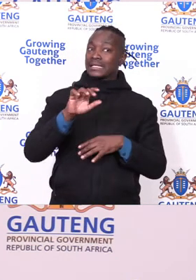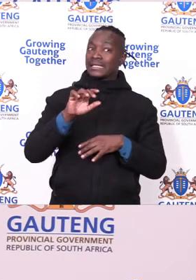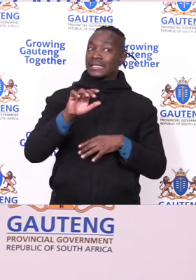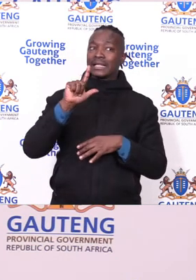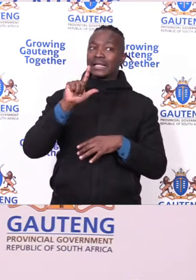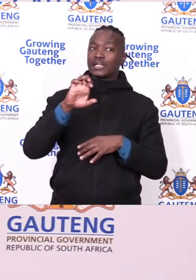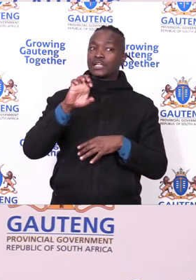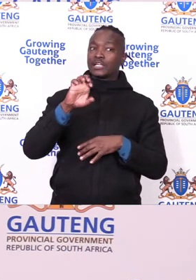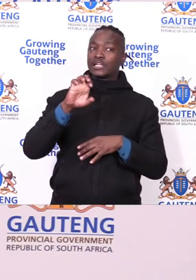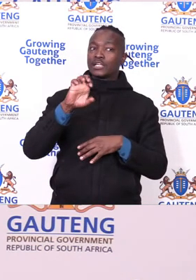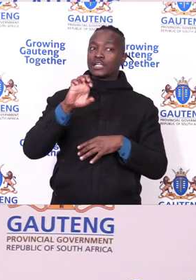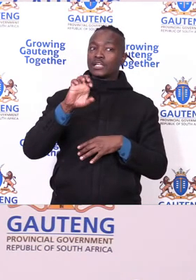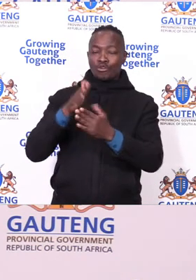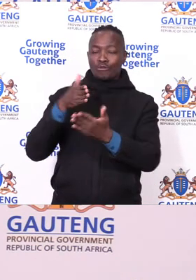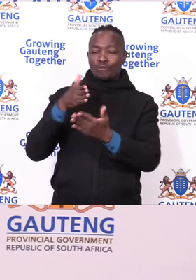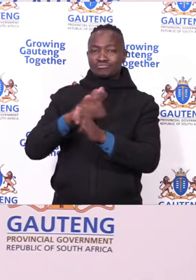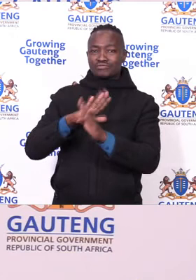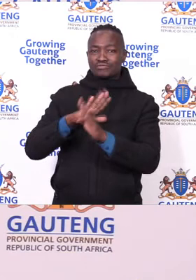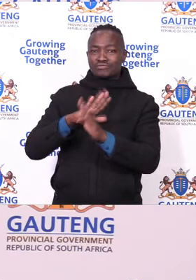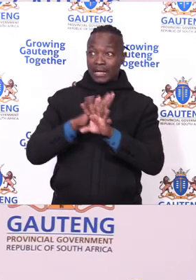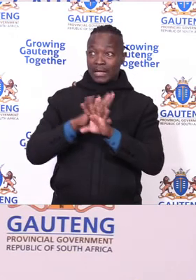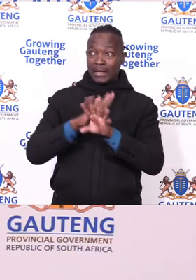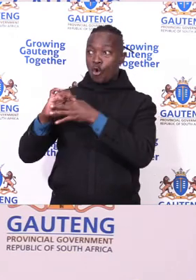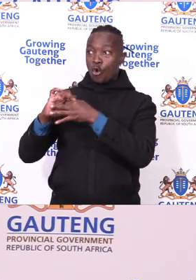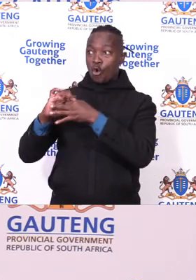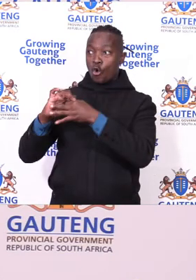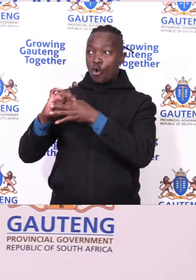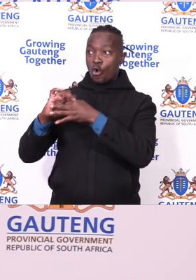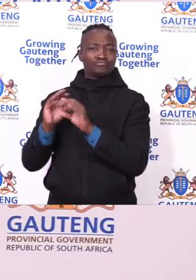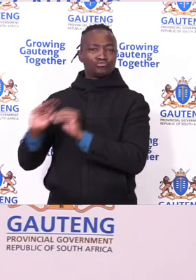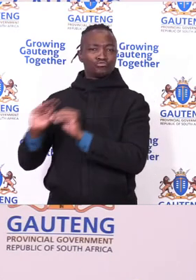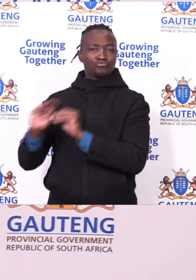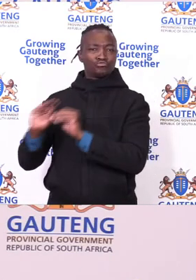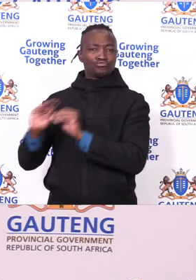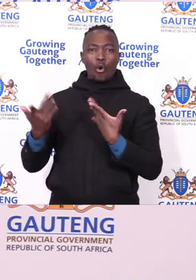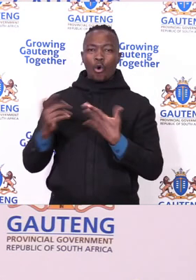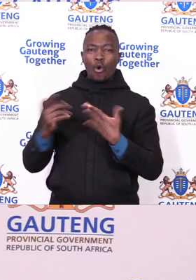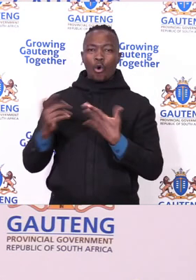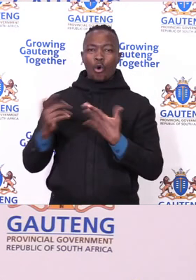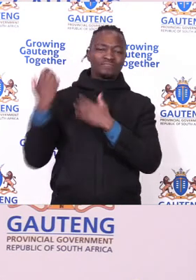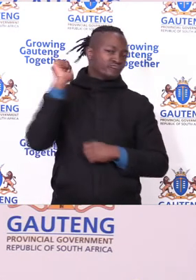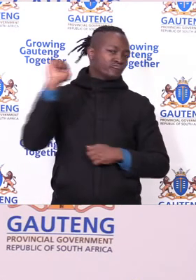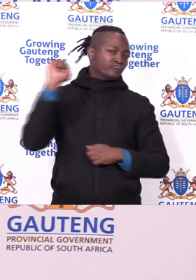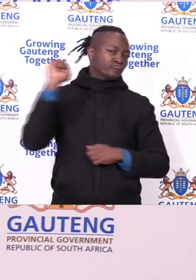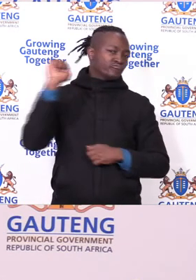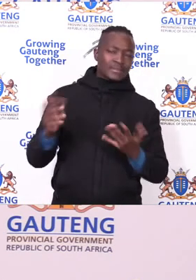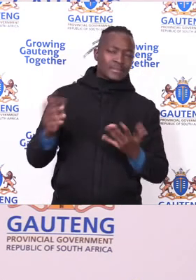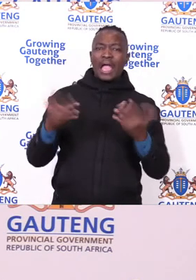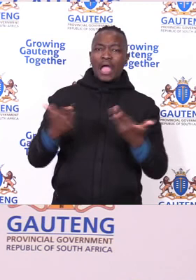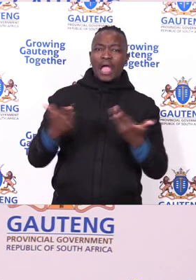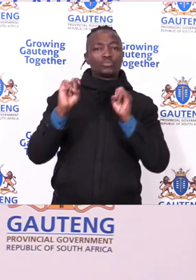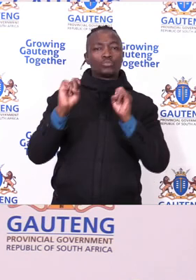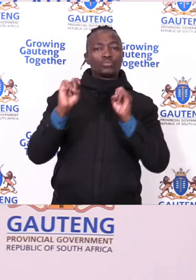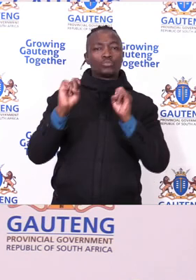who are not in attendance at school are being homeschooled, or whether they are just not accounted for? How serious